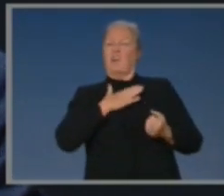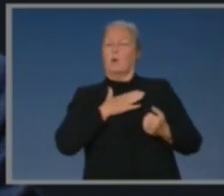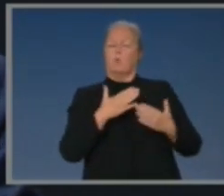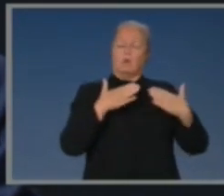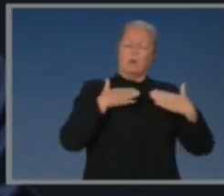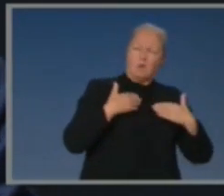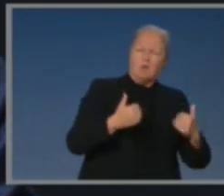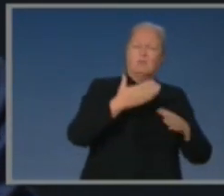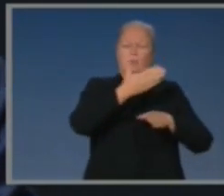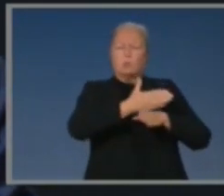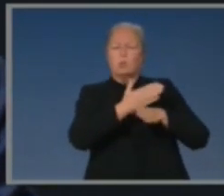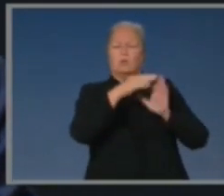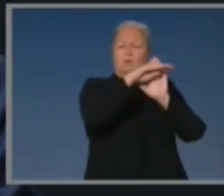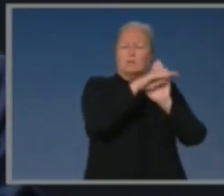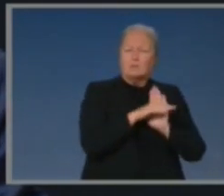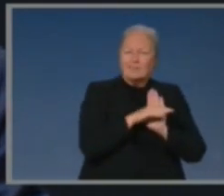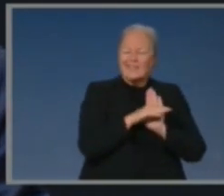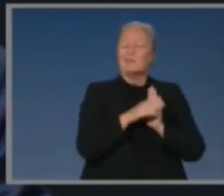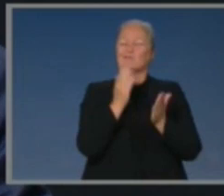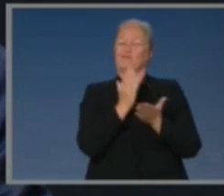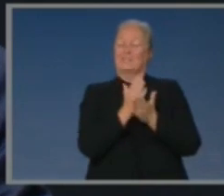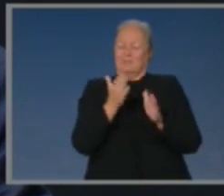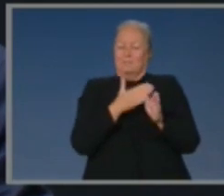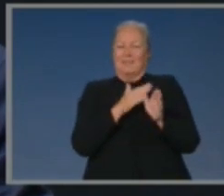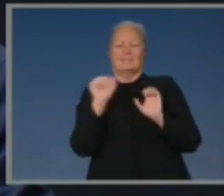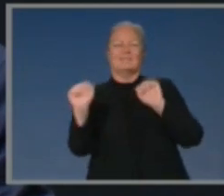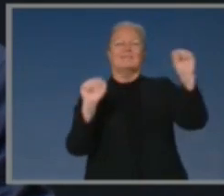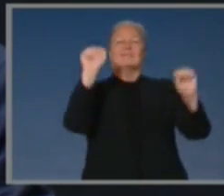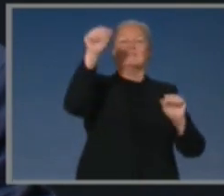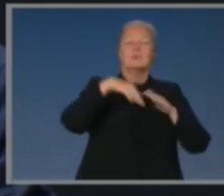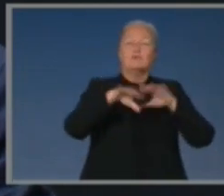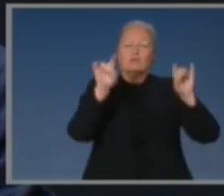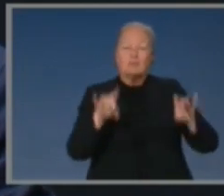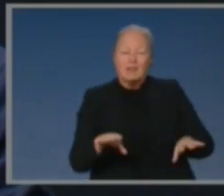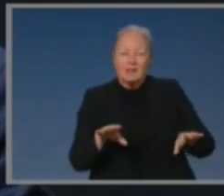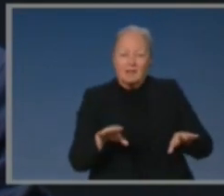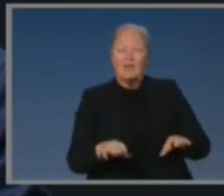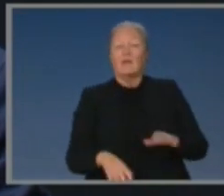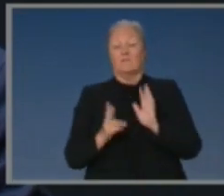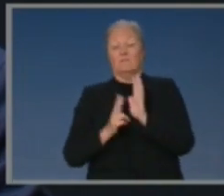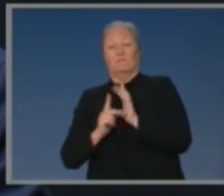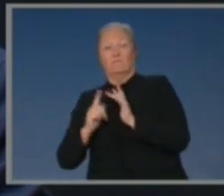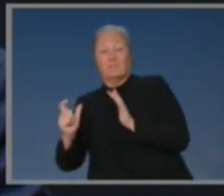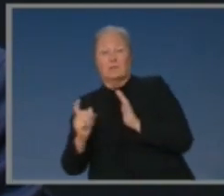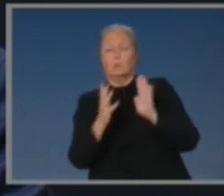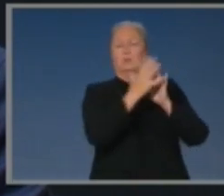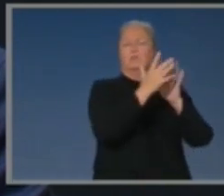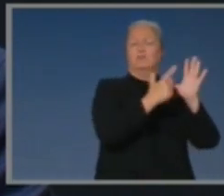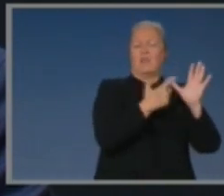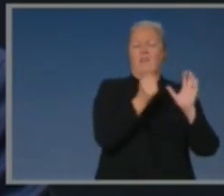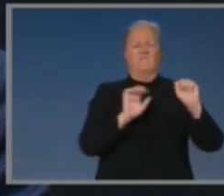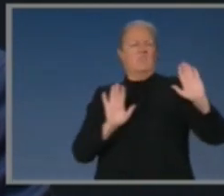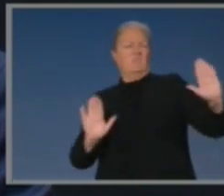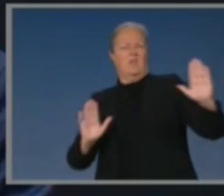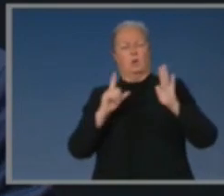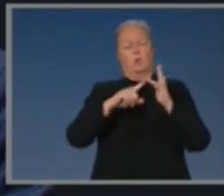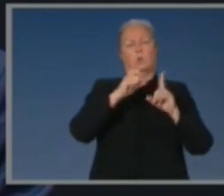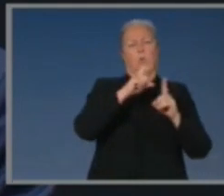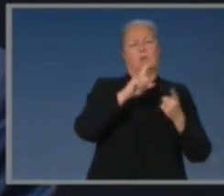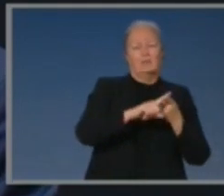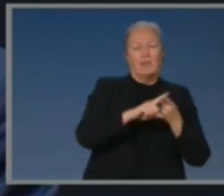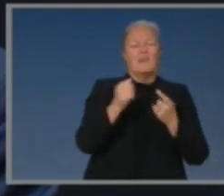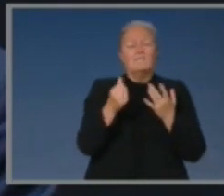state and territory jurisdictions. All states other than WA and Victoria are part of a model code, but even those that are part of the model code, there will be